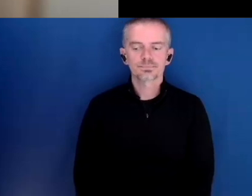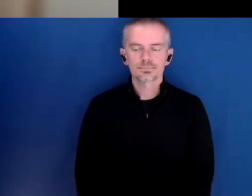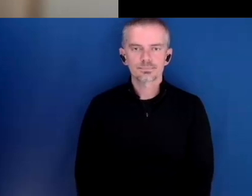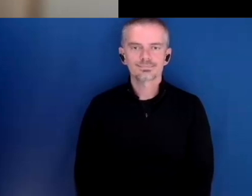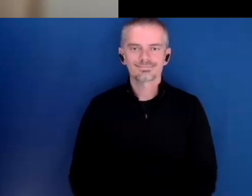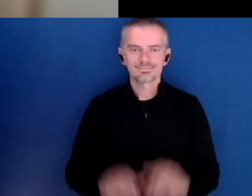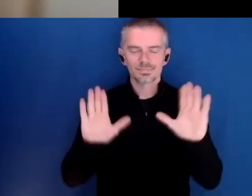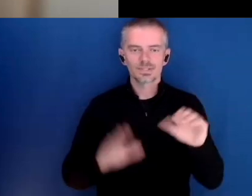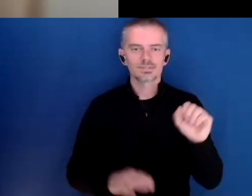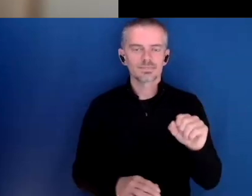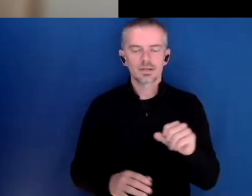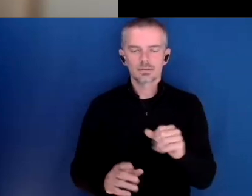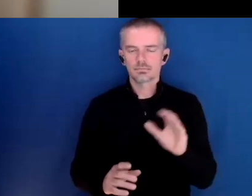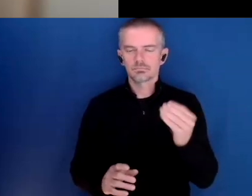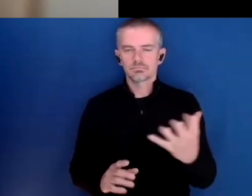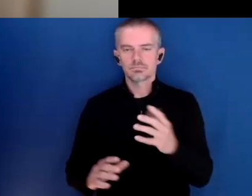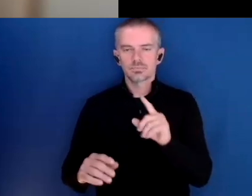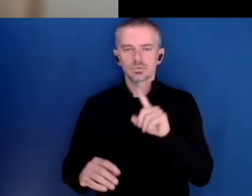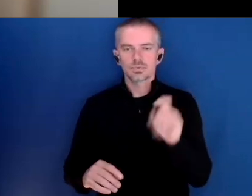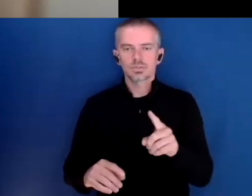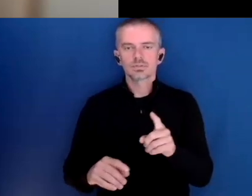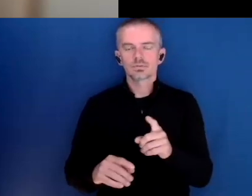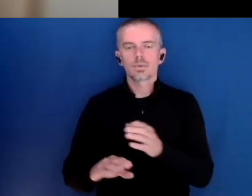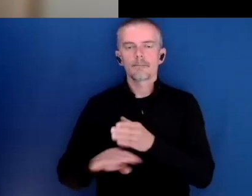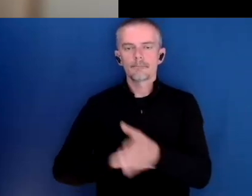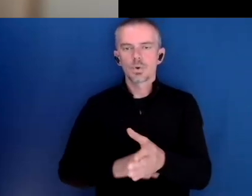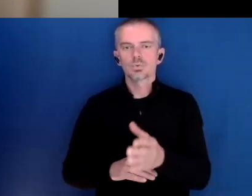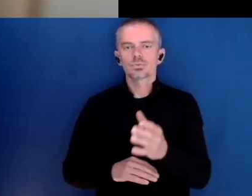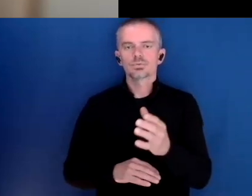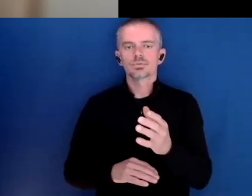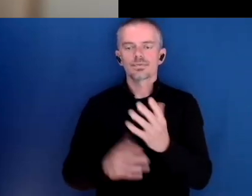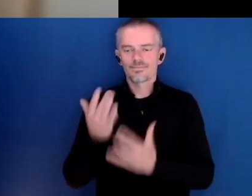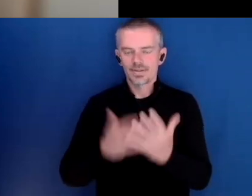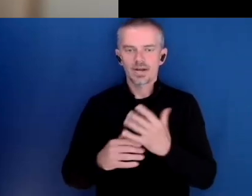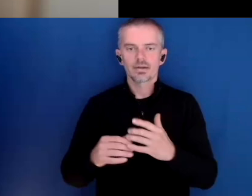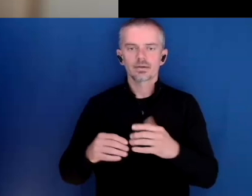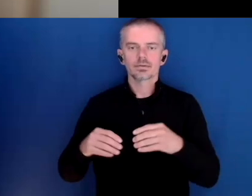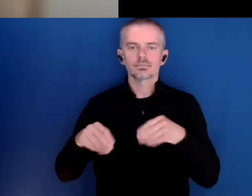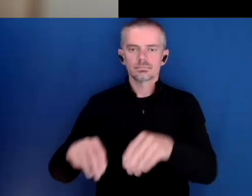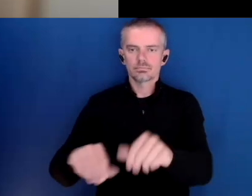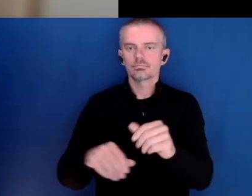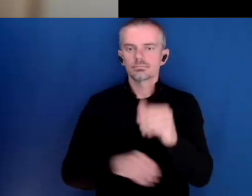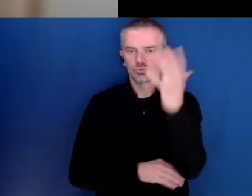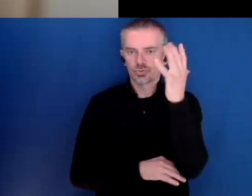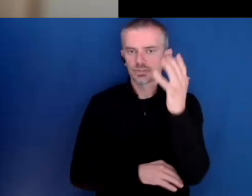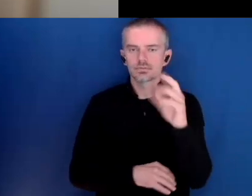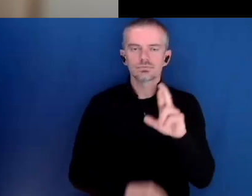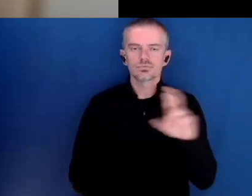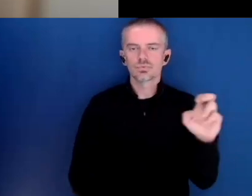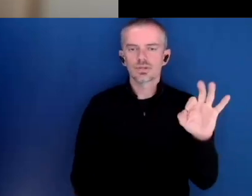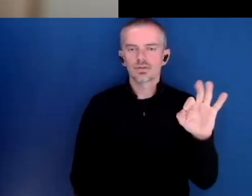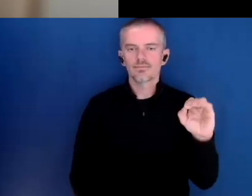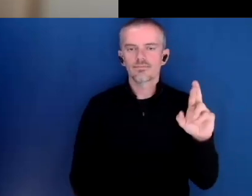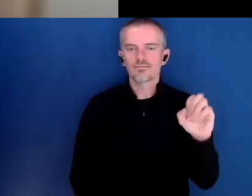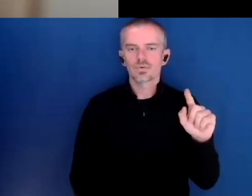Awesome. Yeah, the question was about post-fire reforestation to entities. So I think you've hit on it. Okay.